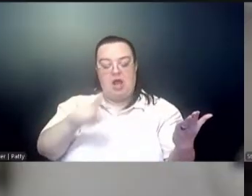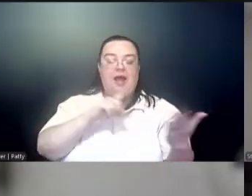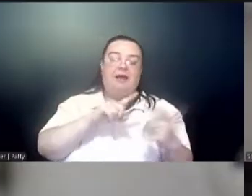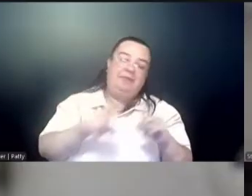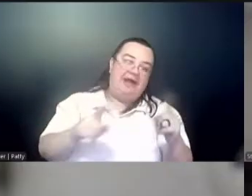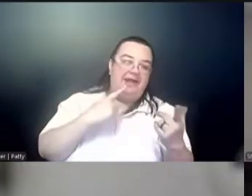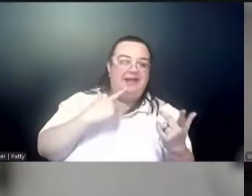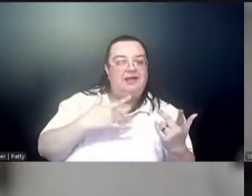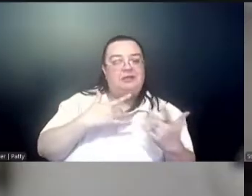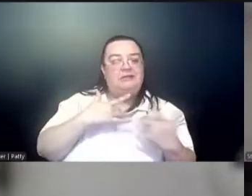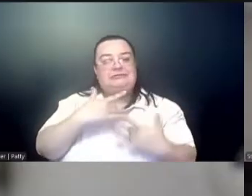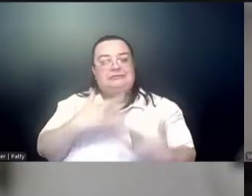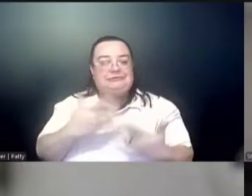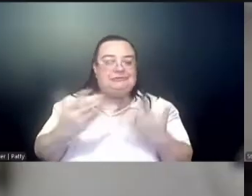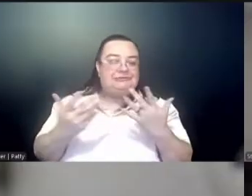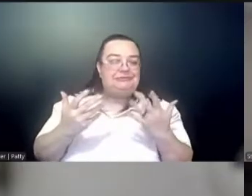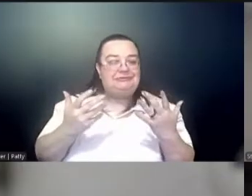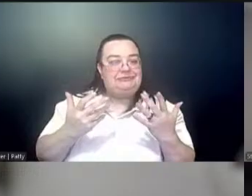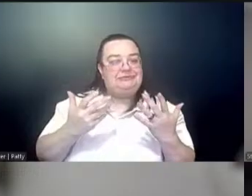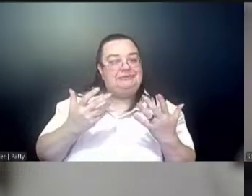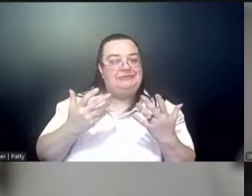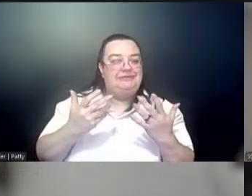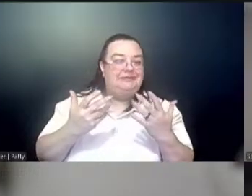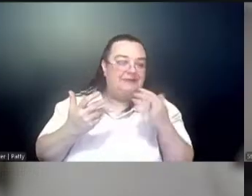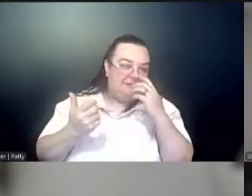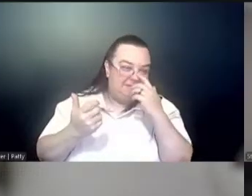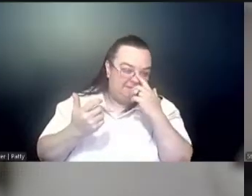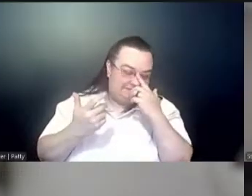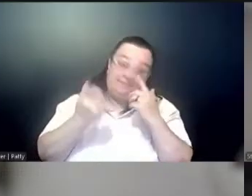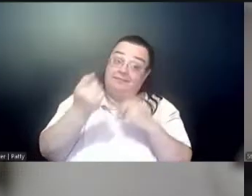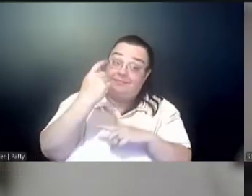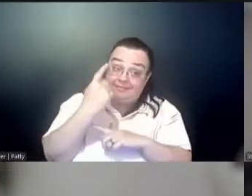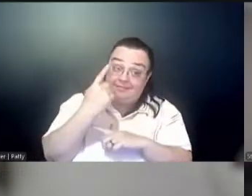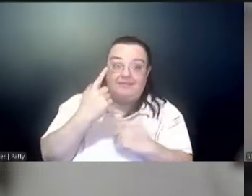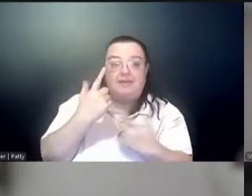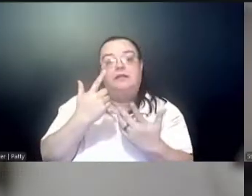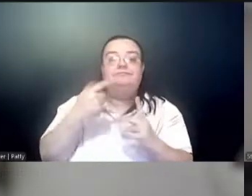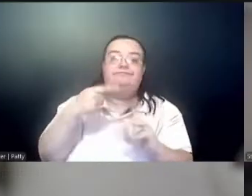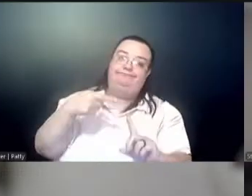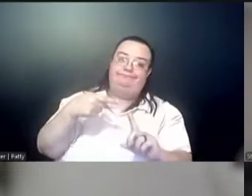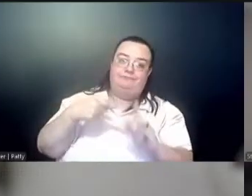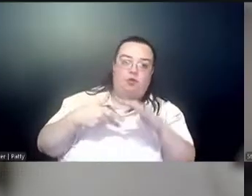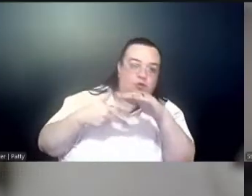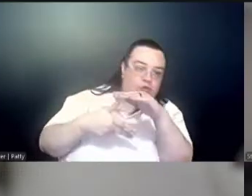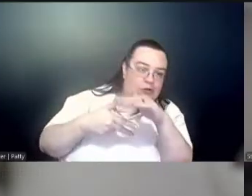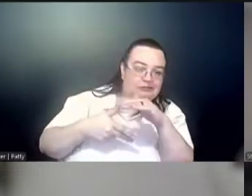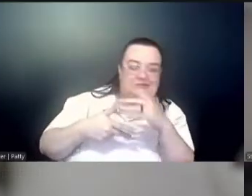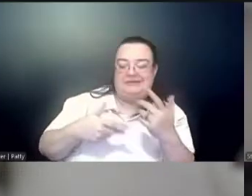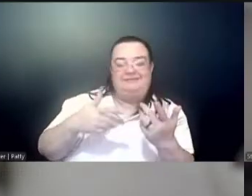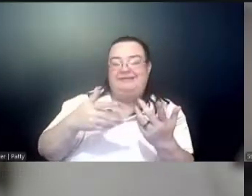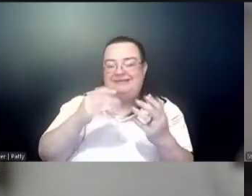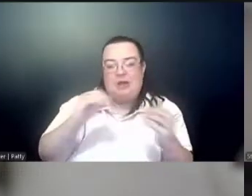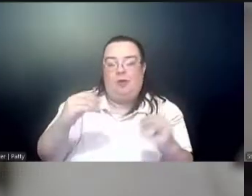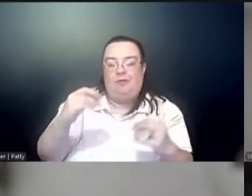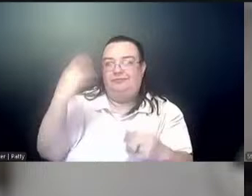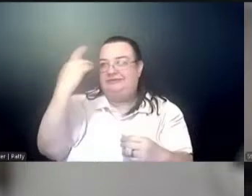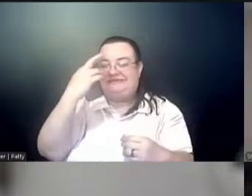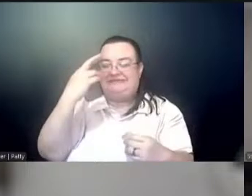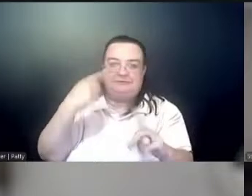like, that's, again, picking on the garage for no good reason. That's